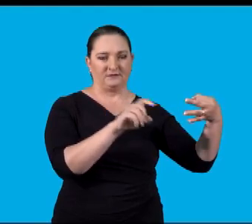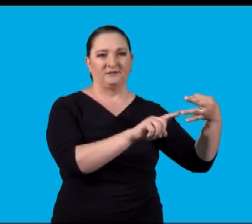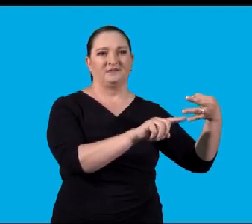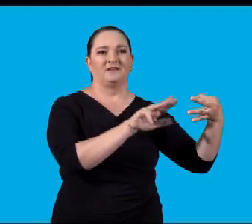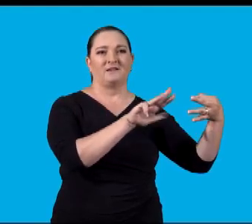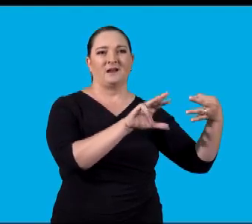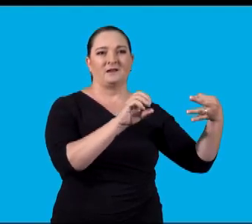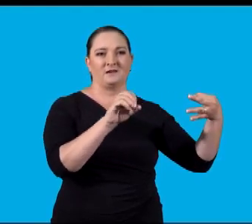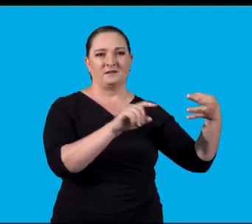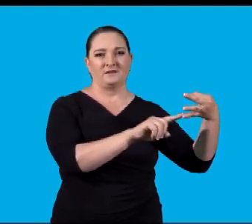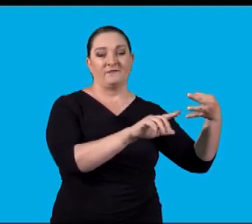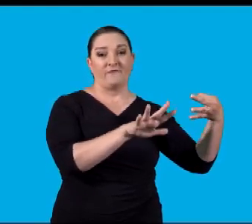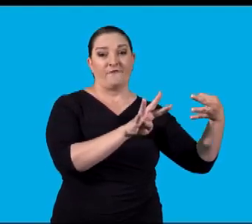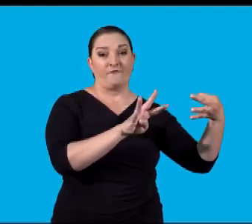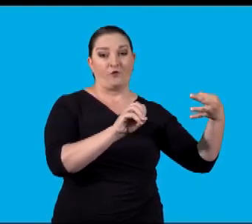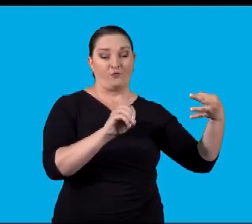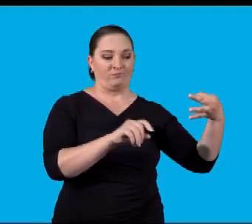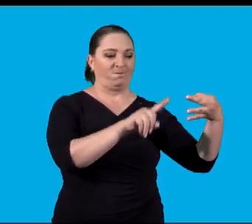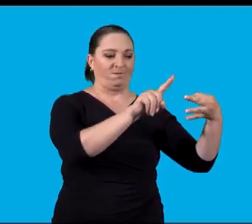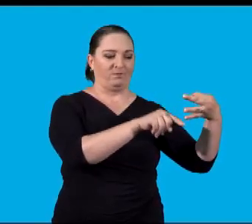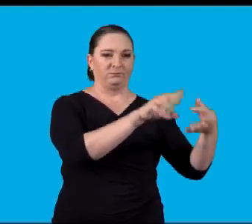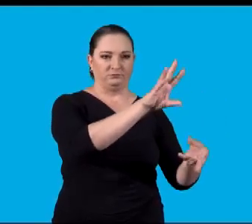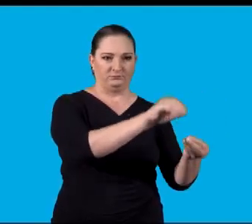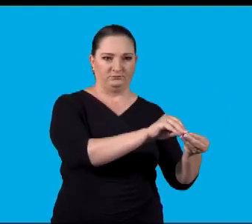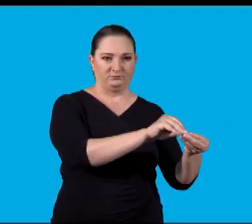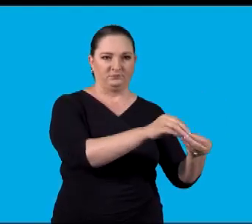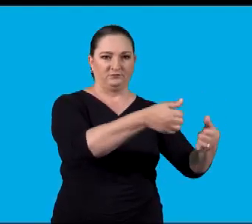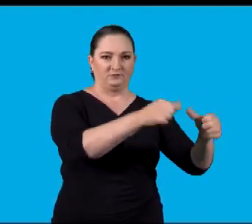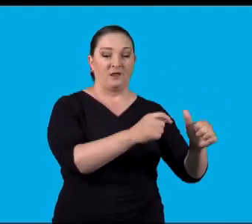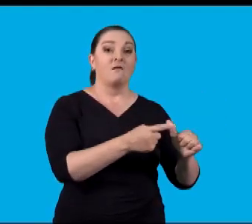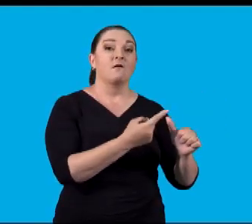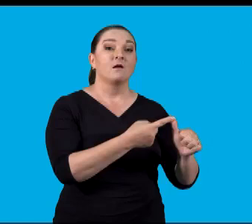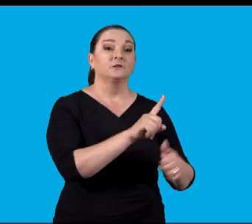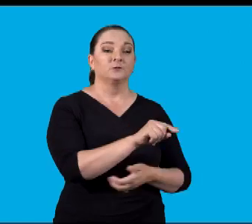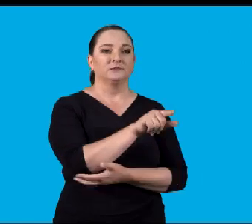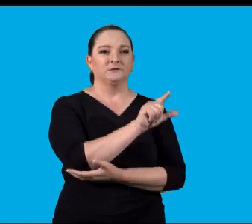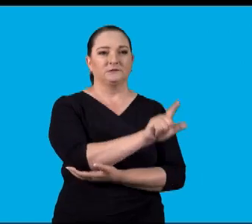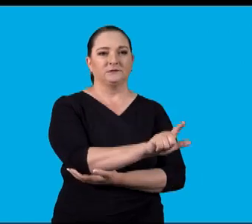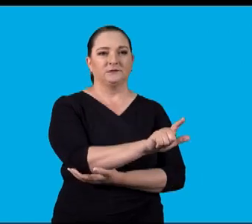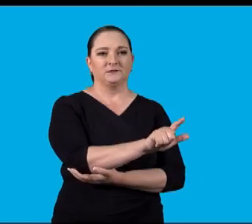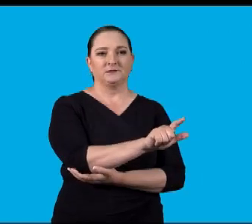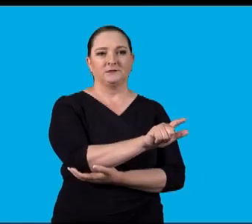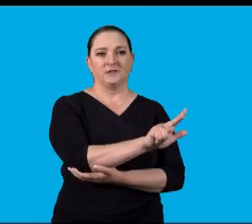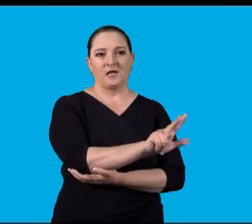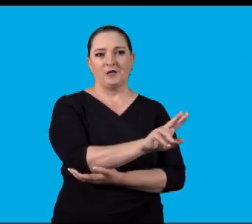plus 9,000 plus 5.4. All right. And then that is going to give you